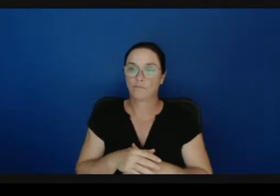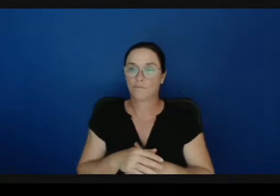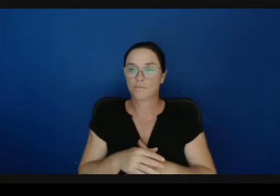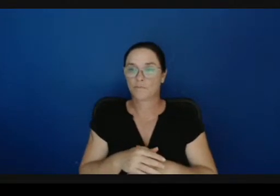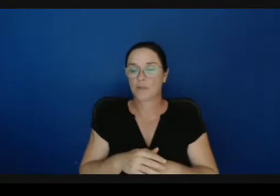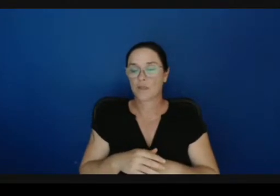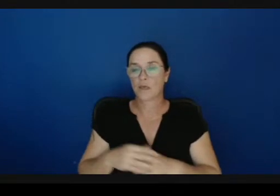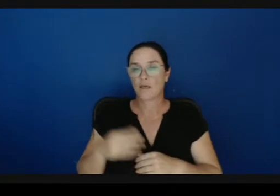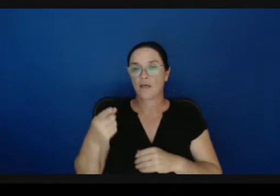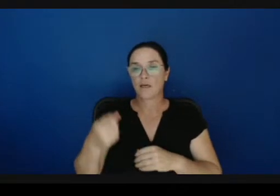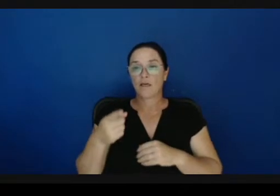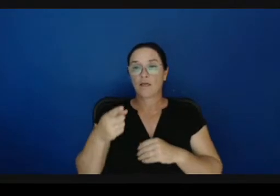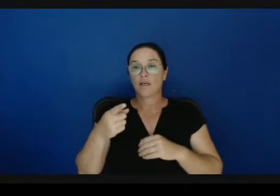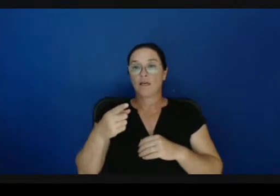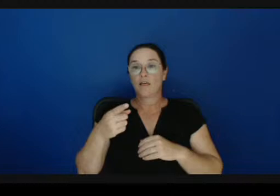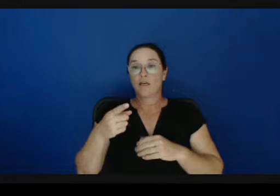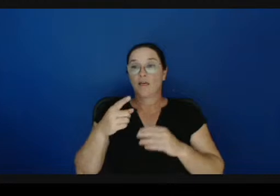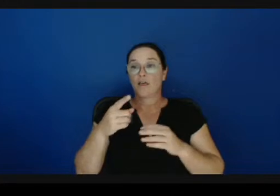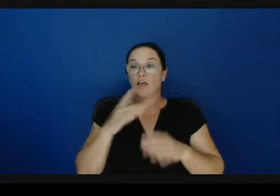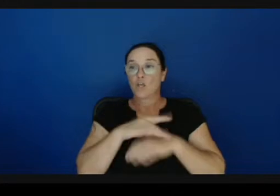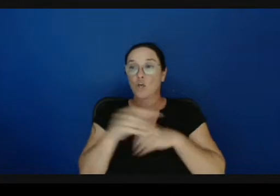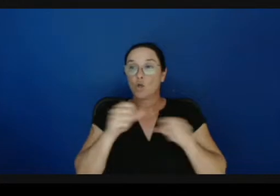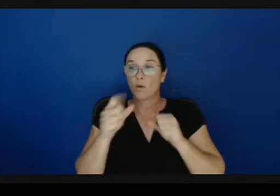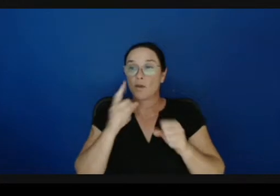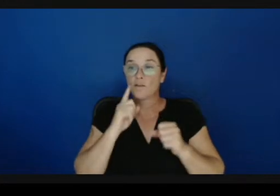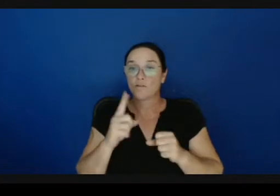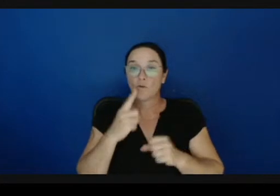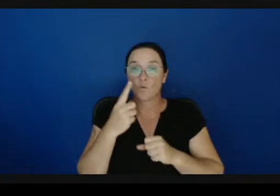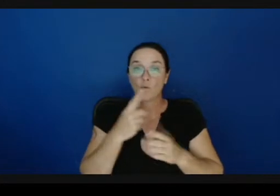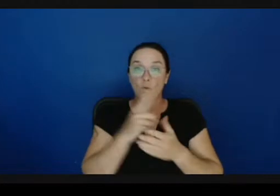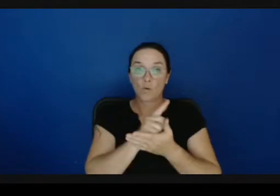earthquake plots for the last week, month, and year.